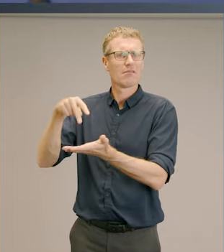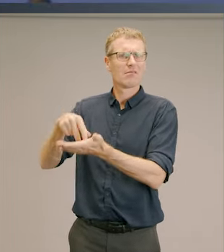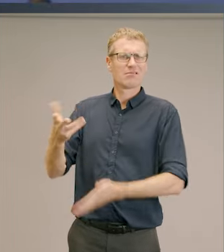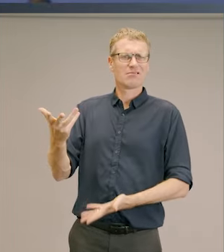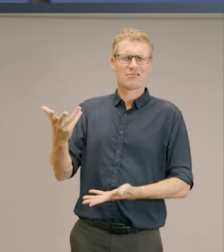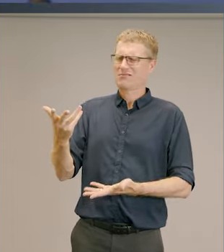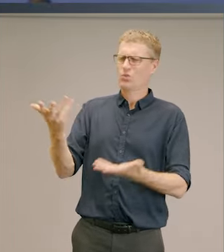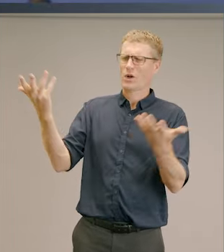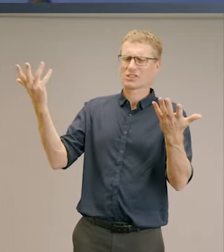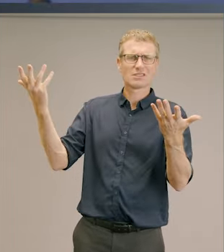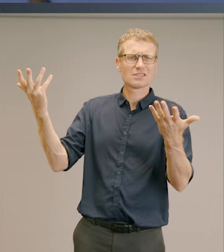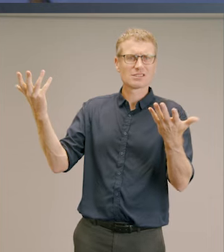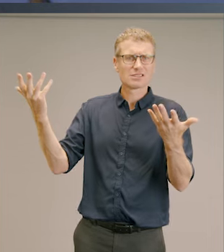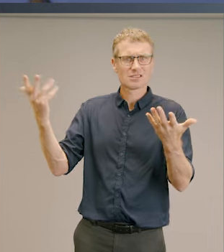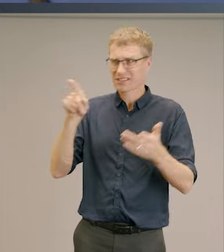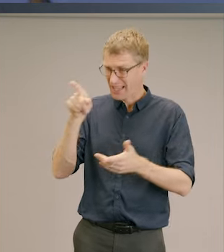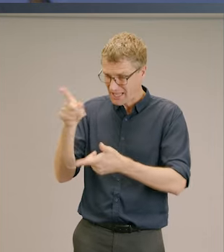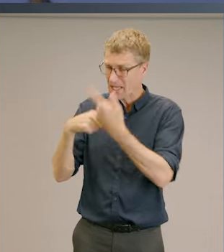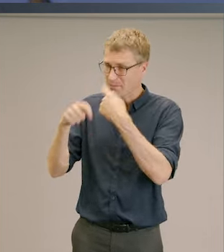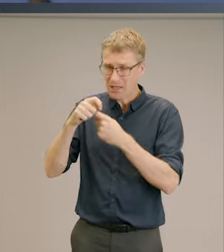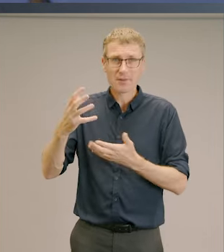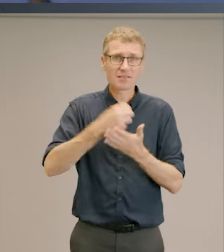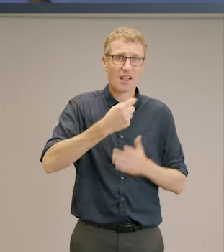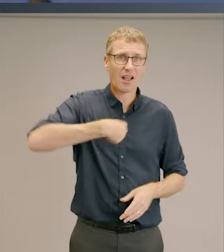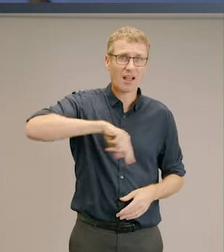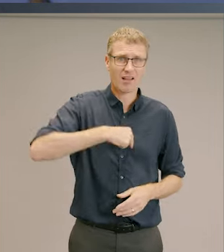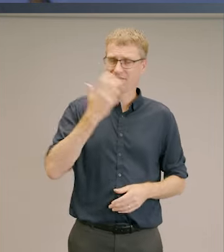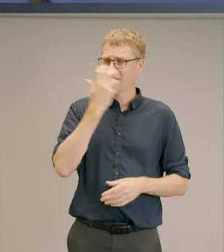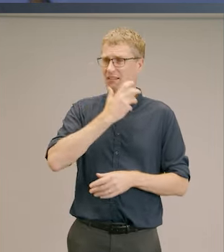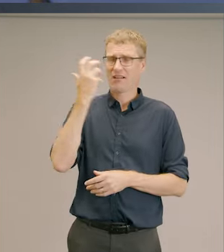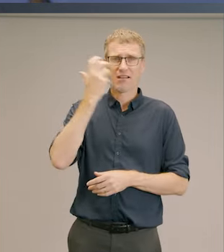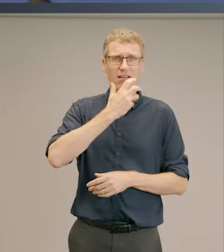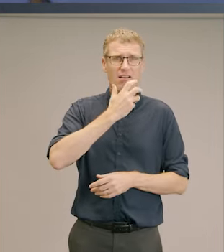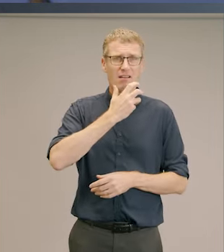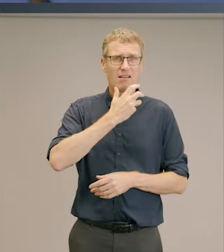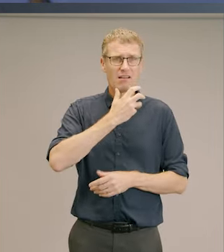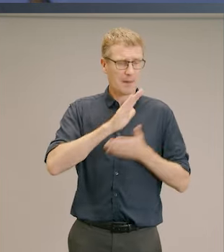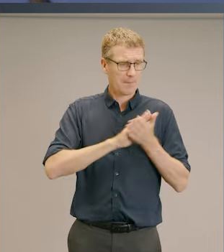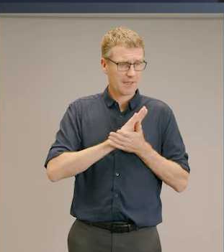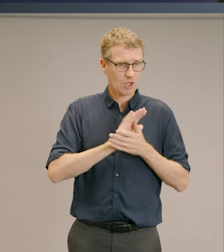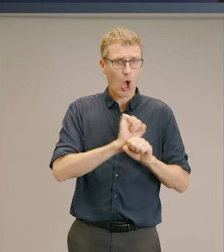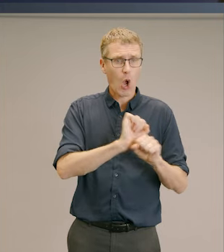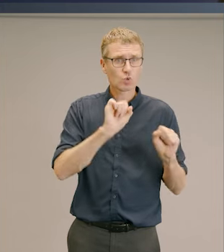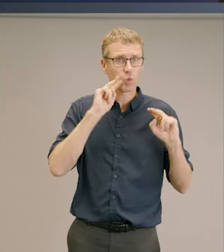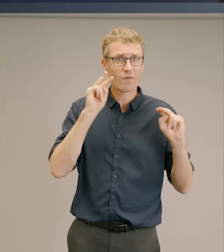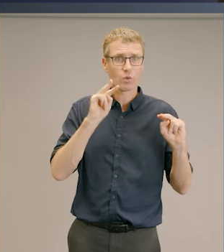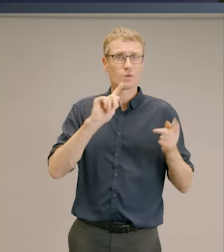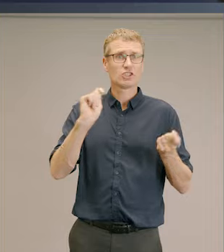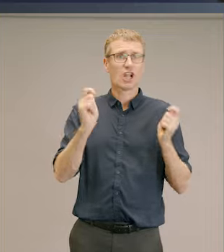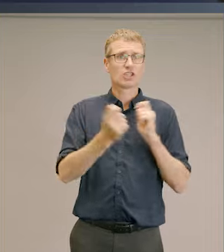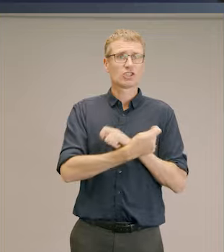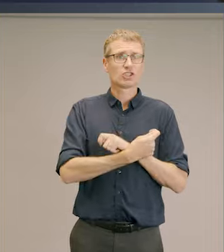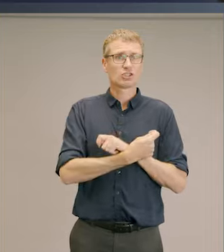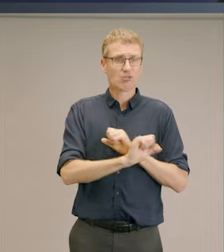the one to be resurrected, that he would be the Messiah. Because if that happened, they would have to change